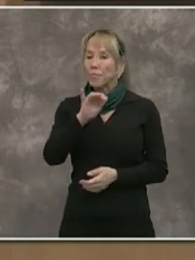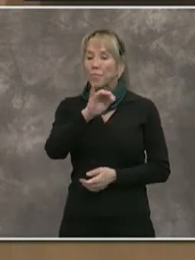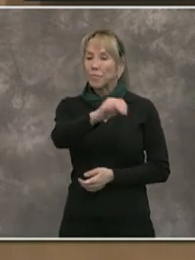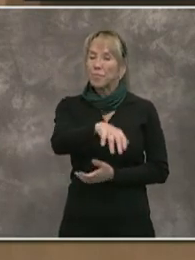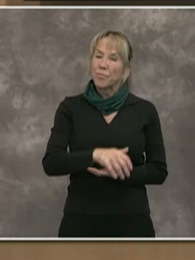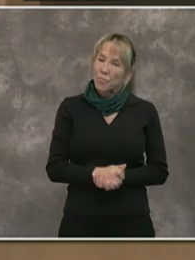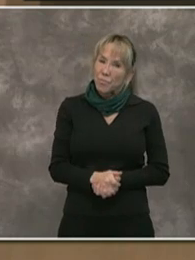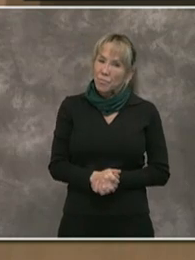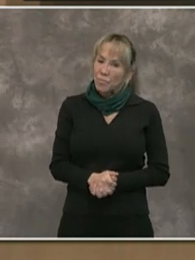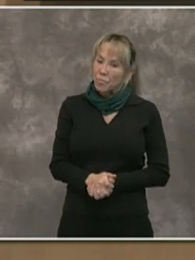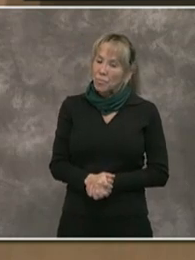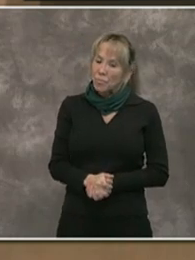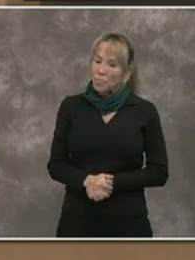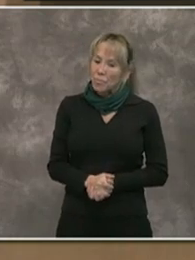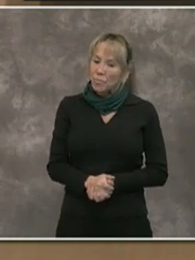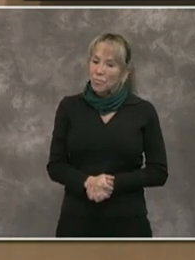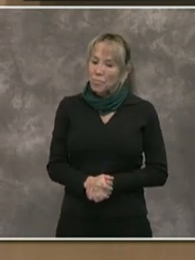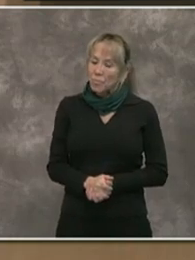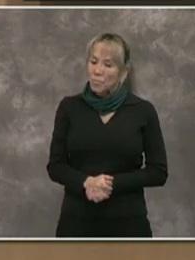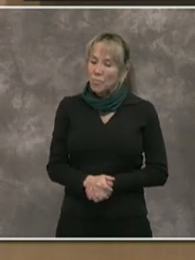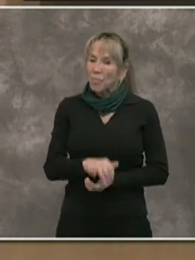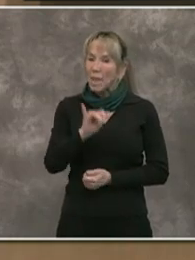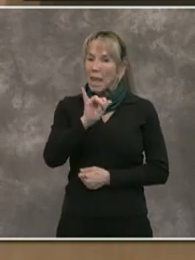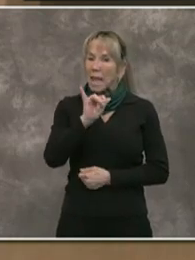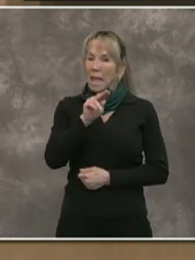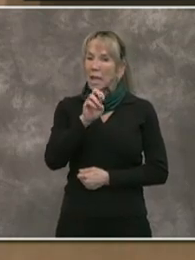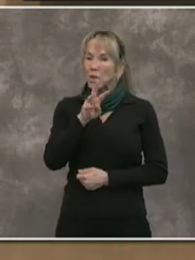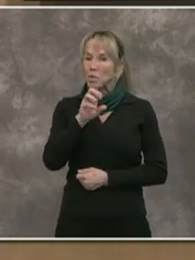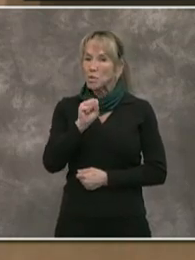iNewsSource, please state your name and question.